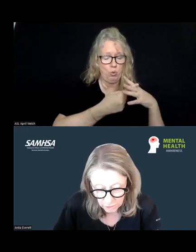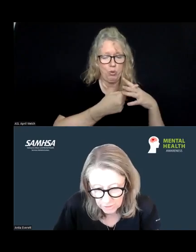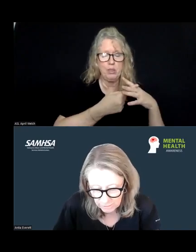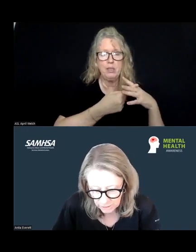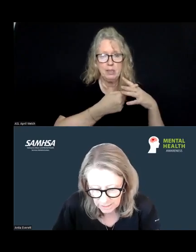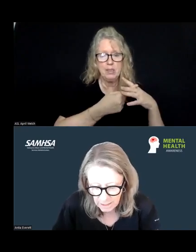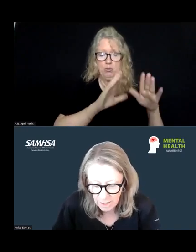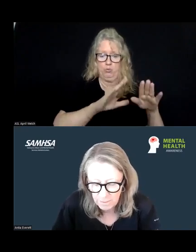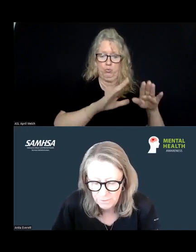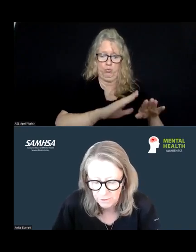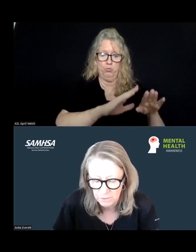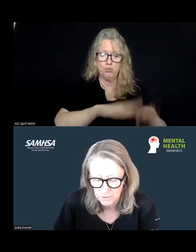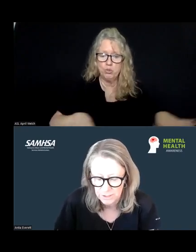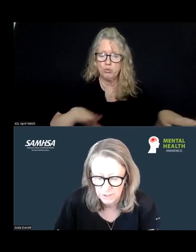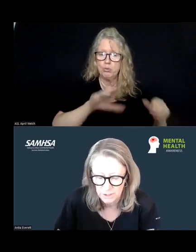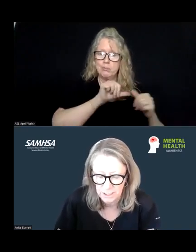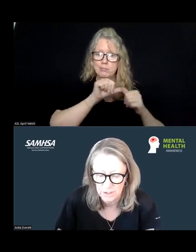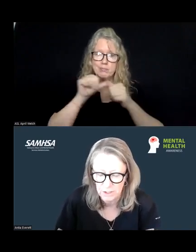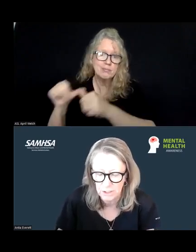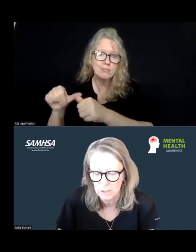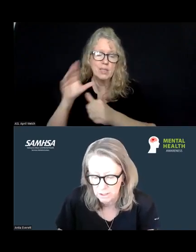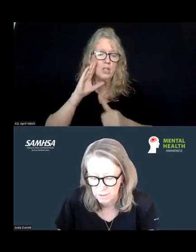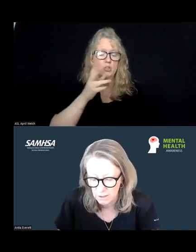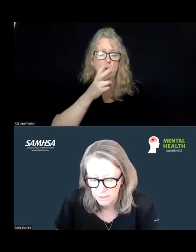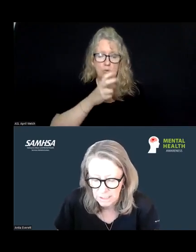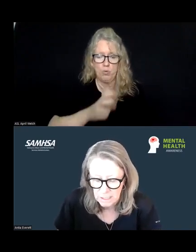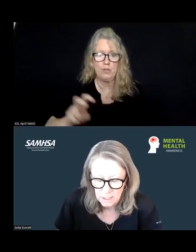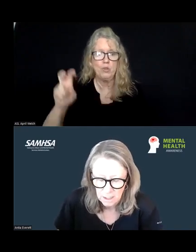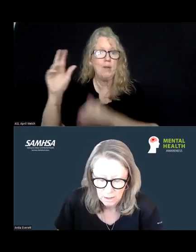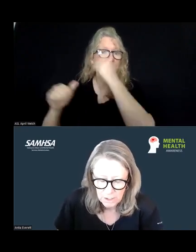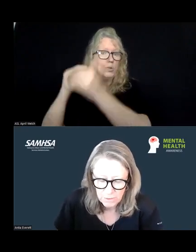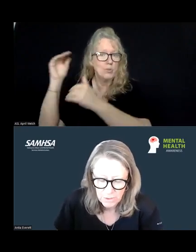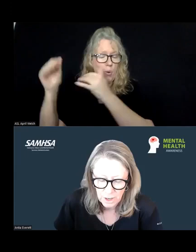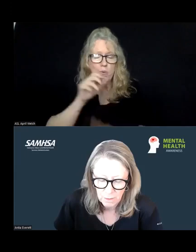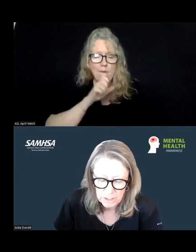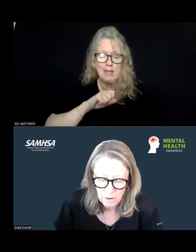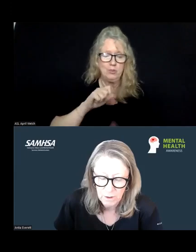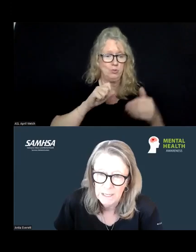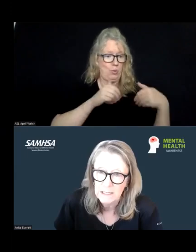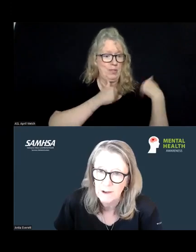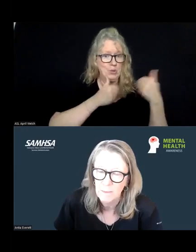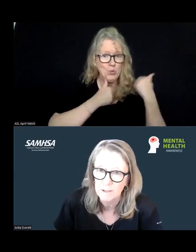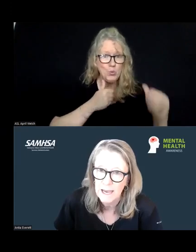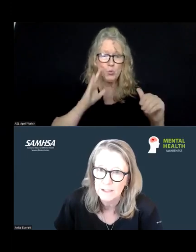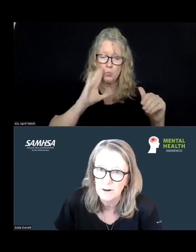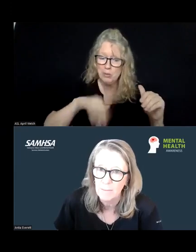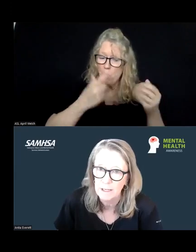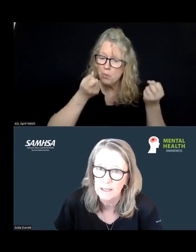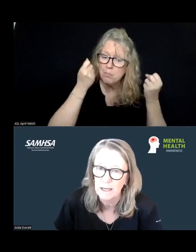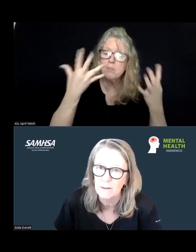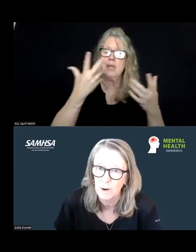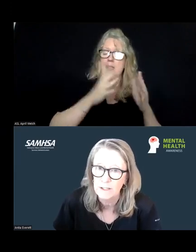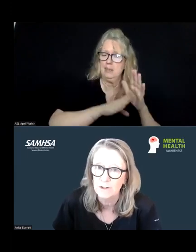children really, and on up in through transitional age adults. or youth, we know there are many developmental tasks